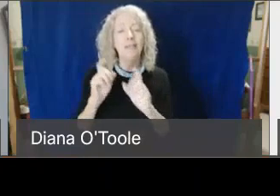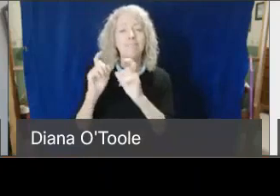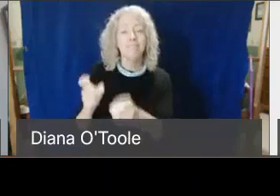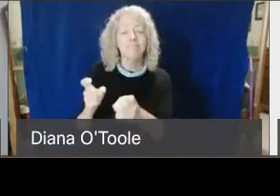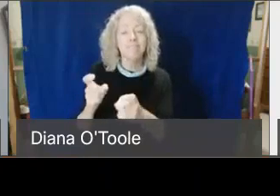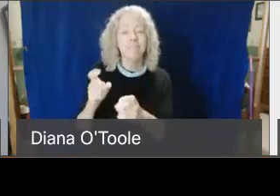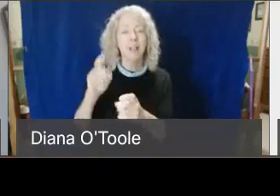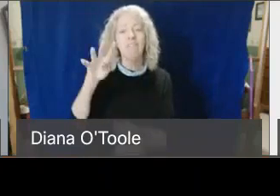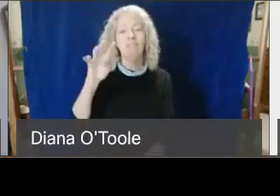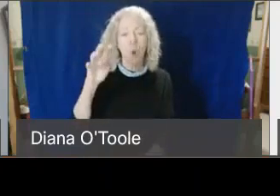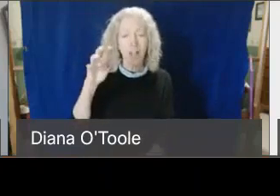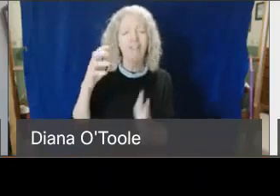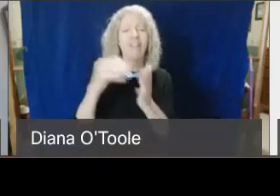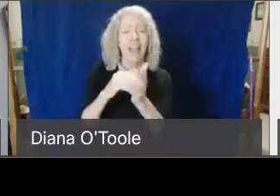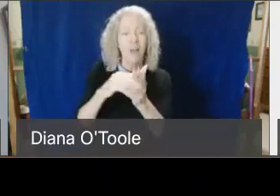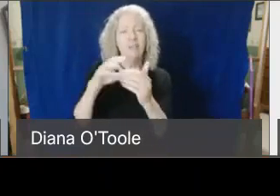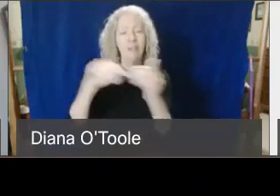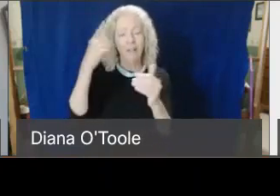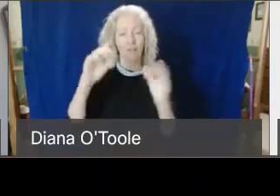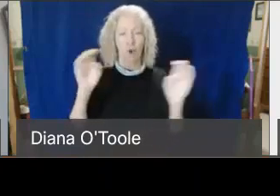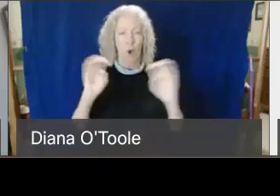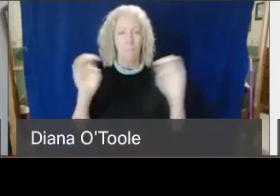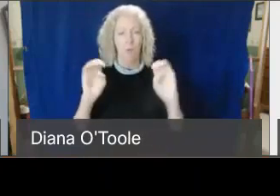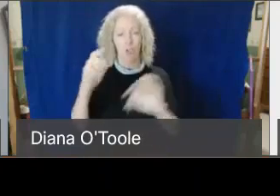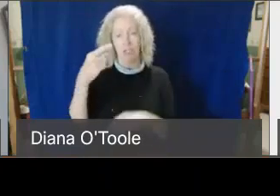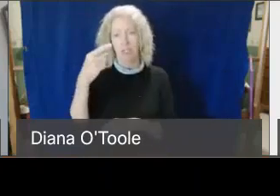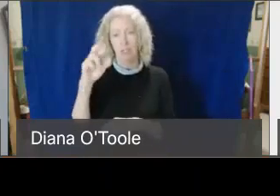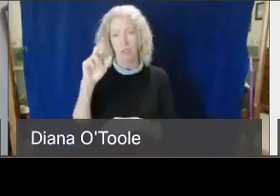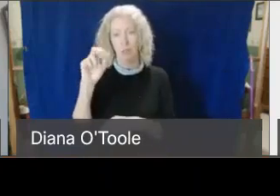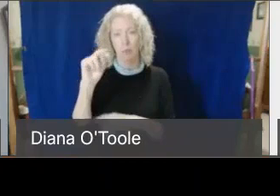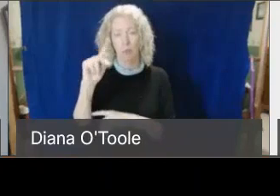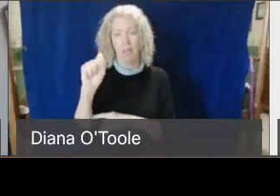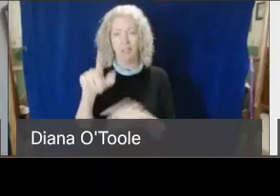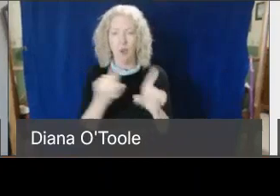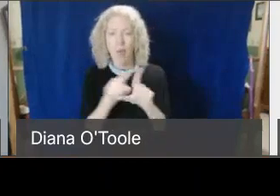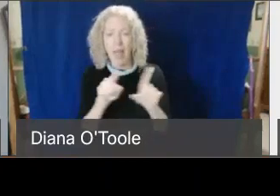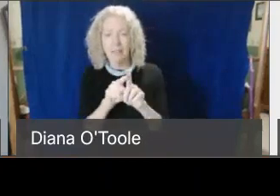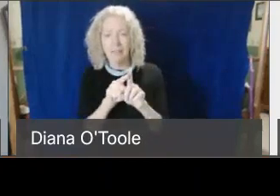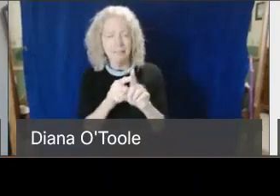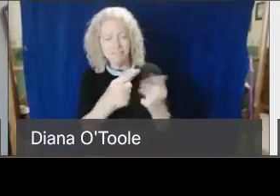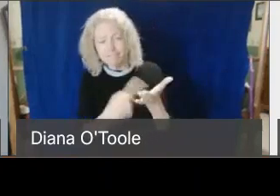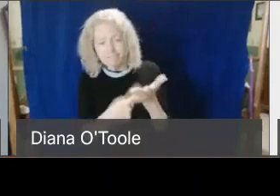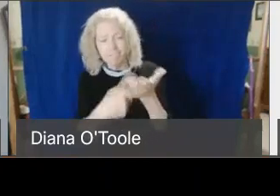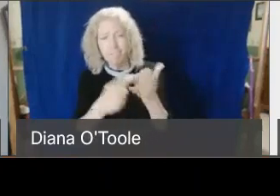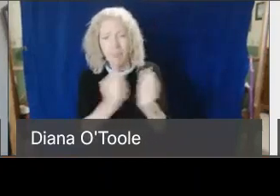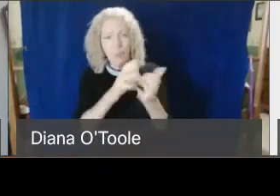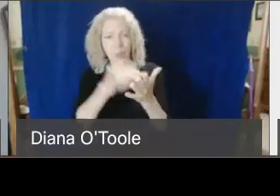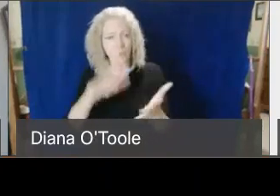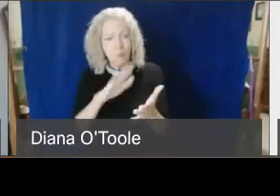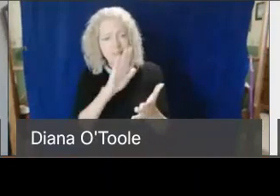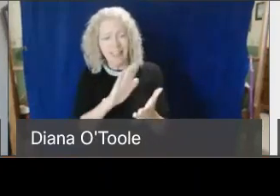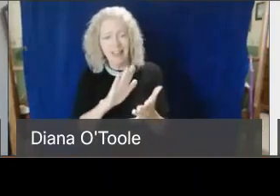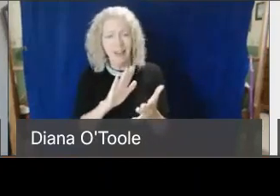$400,000 for emergency grants. So as you're talking to students about their situation, if you care about students in challenging